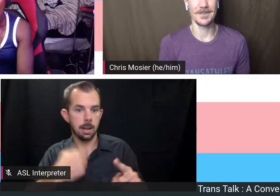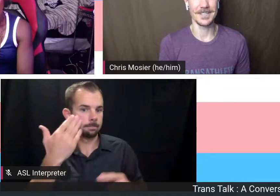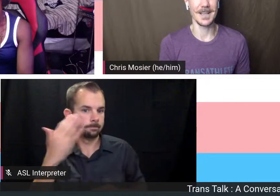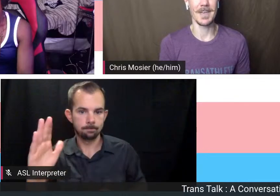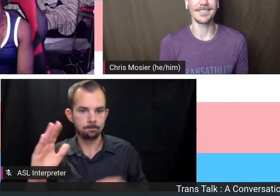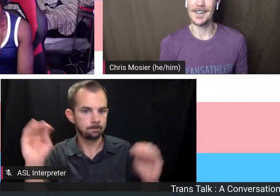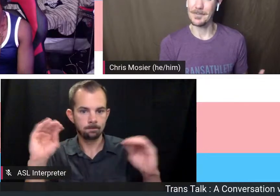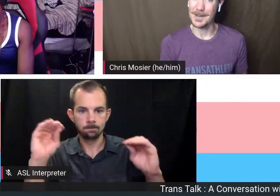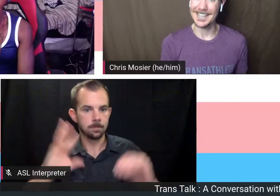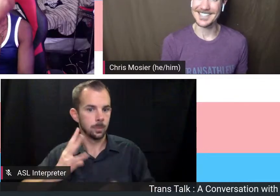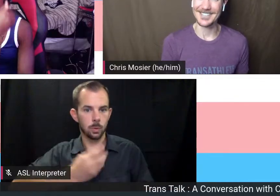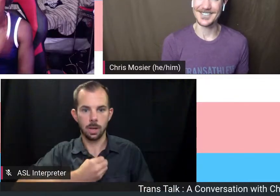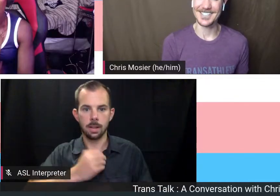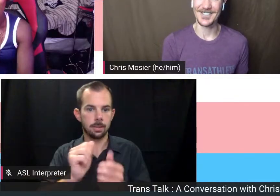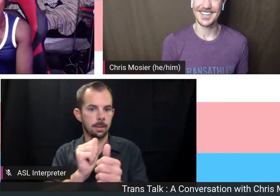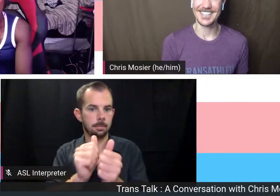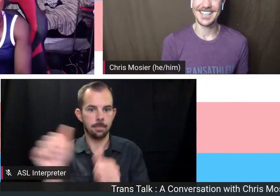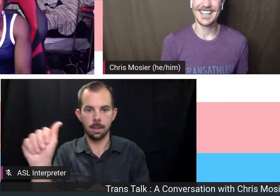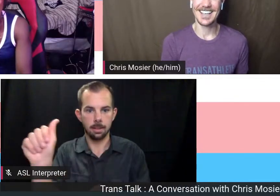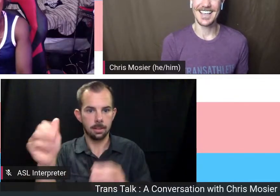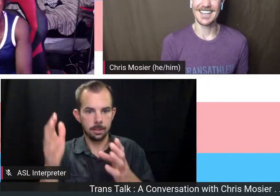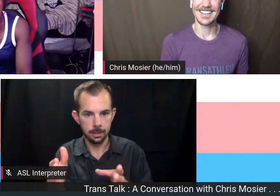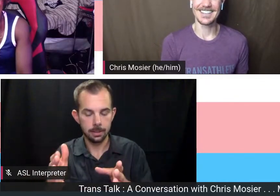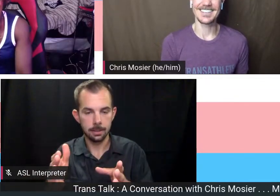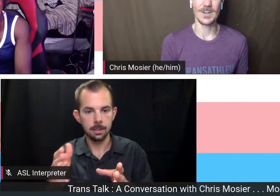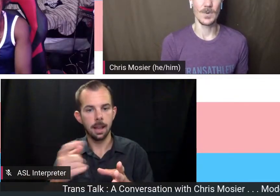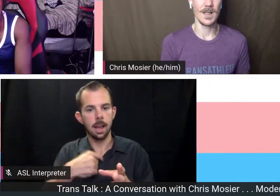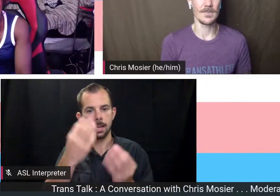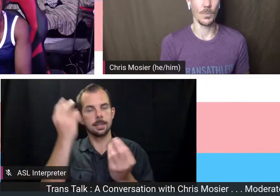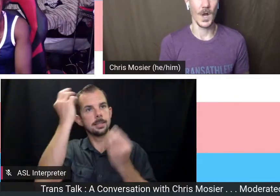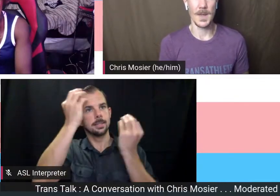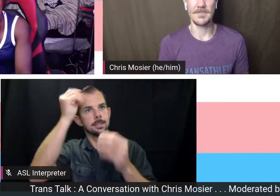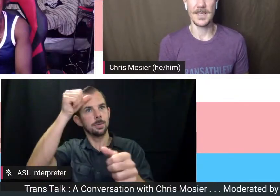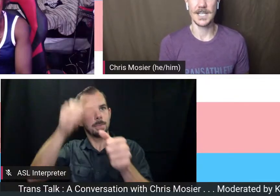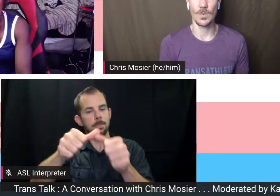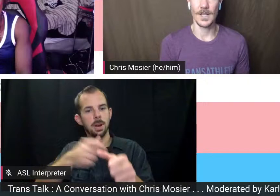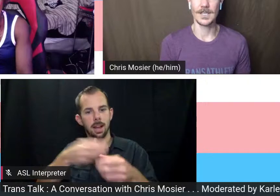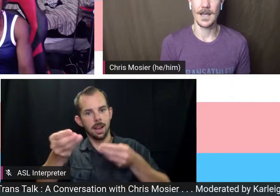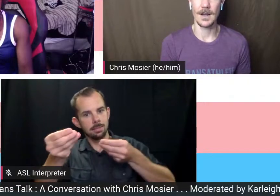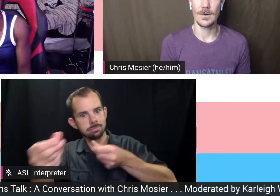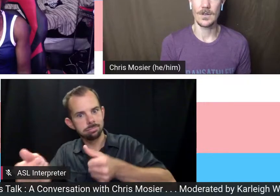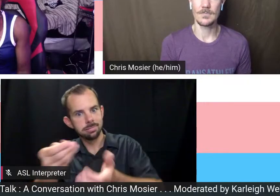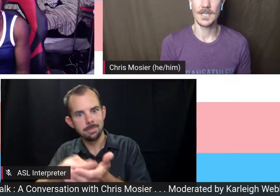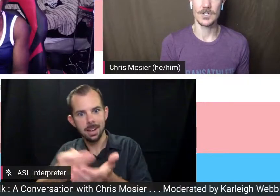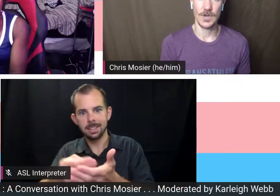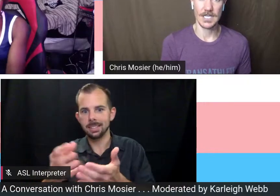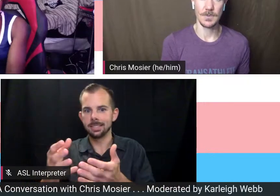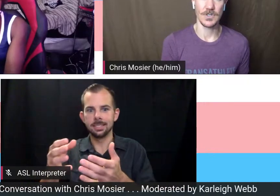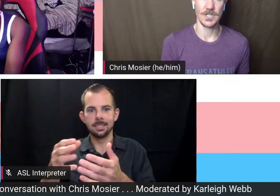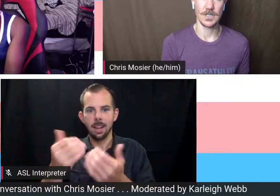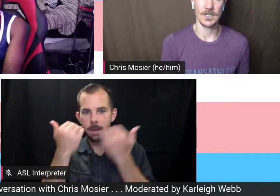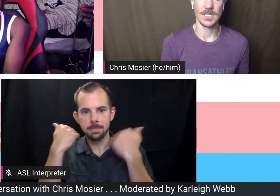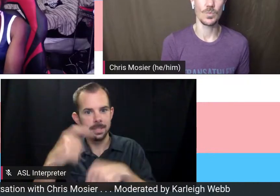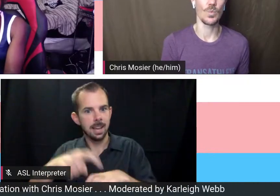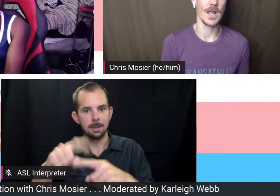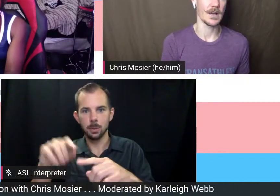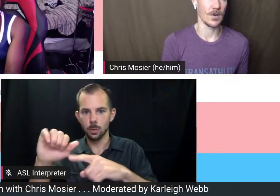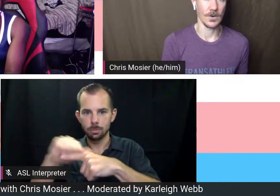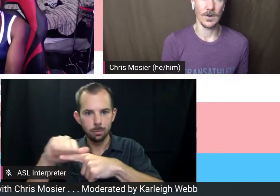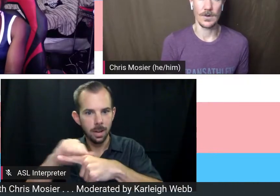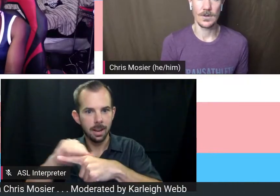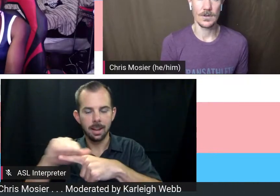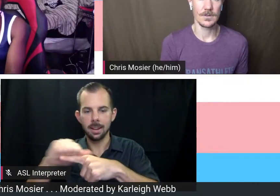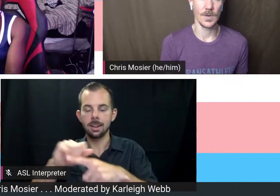signed up for this. I paid a lot of money to do this race. And, you know, what I'm facing right now, being a trans person, is